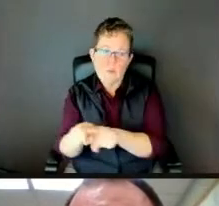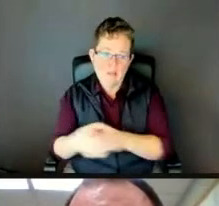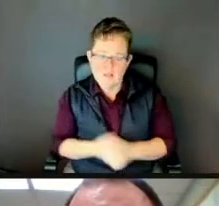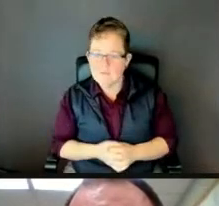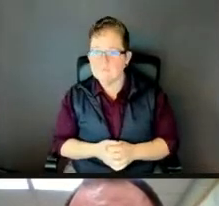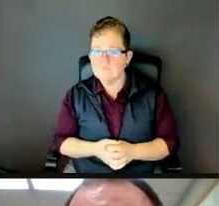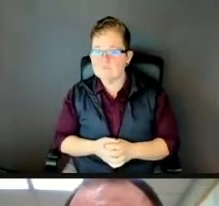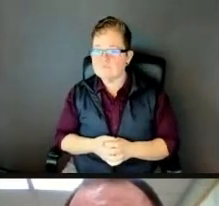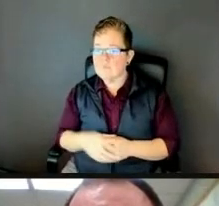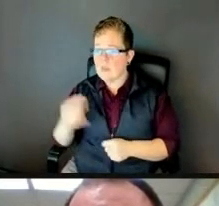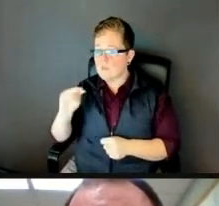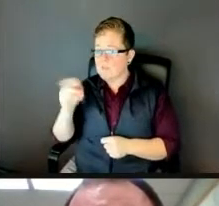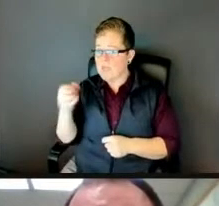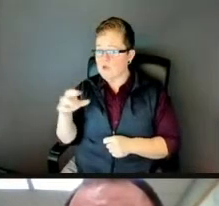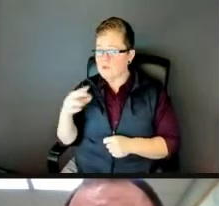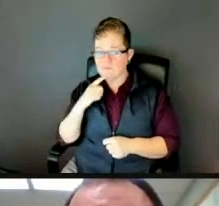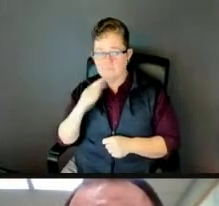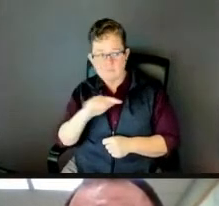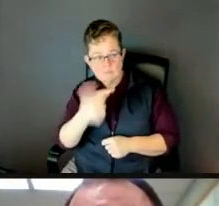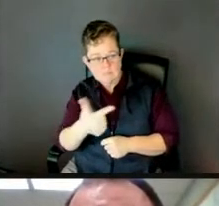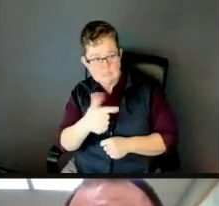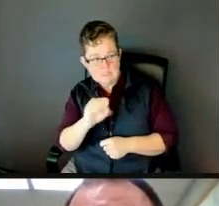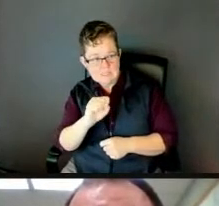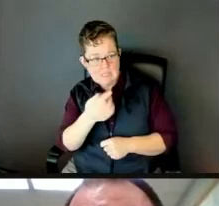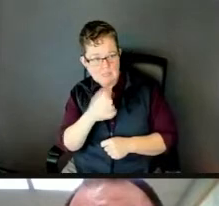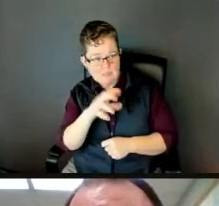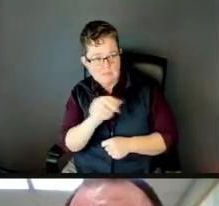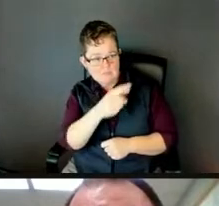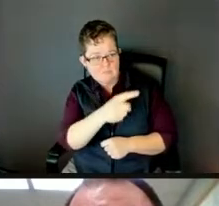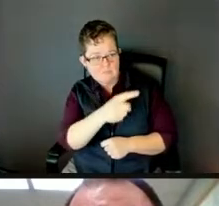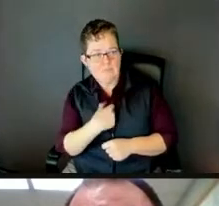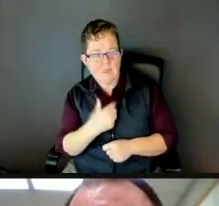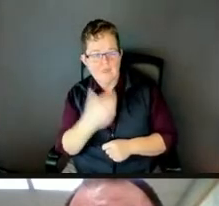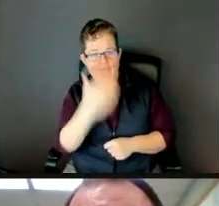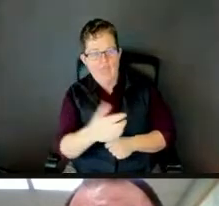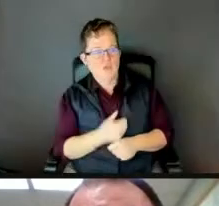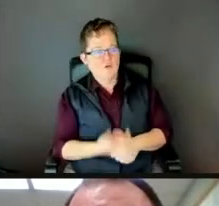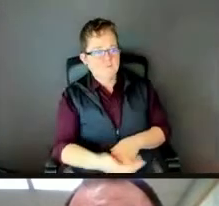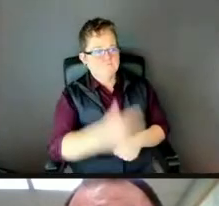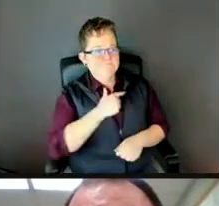Councilor Stapleton. Thank you so much. This is Virginia Stapleton.